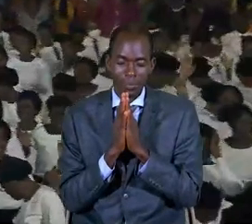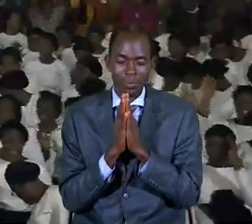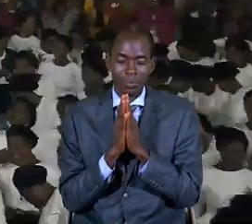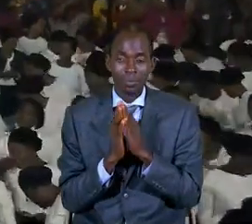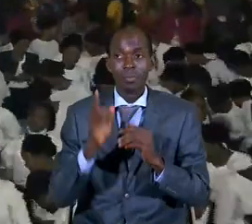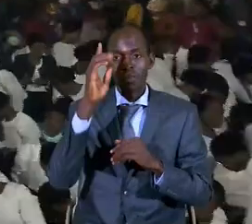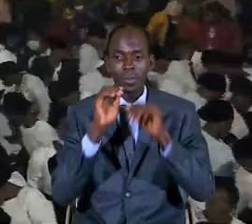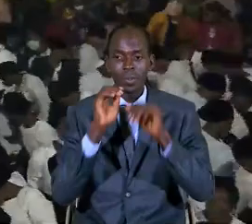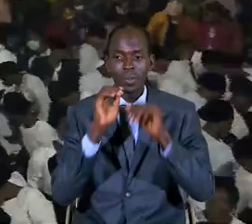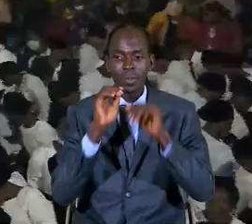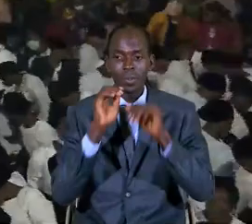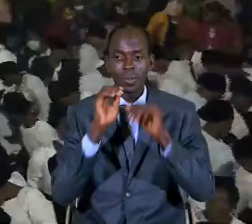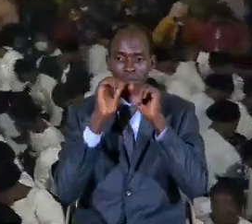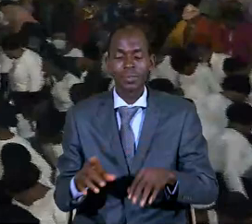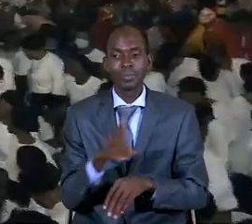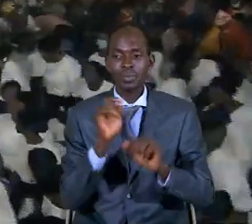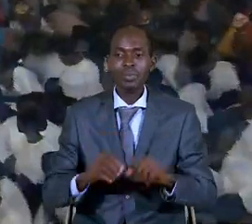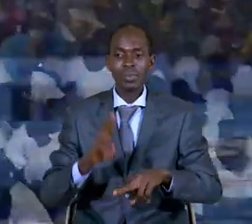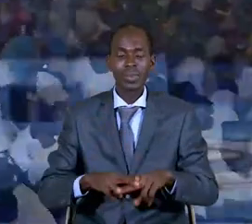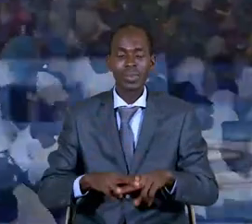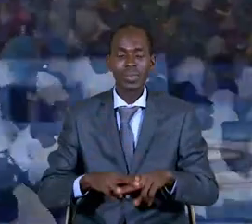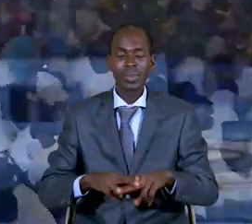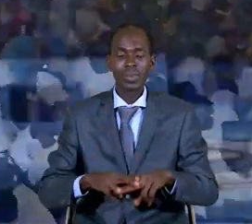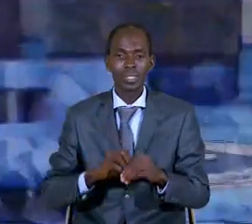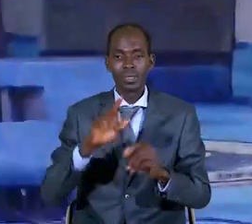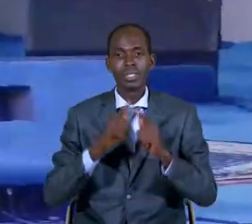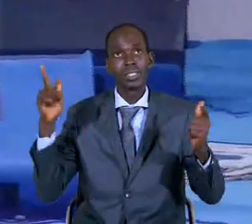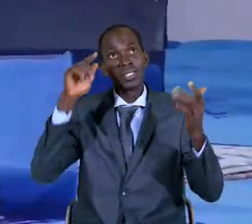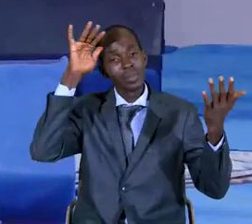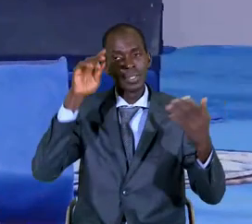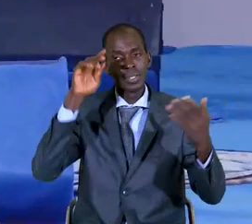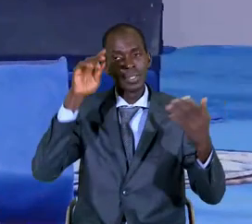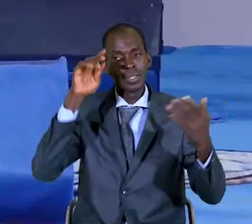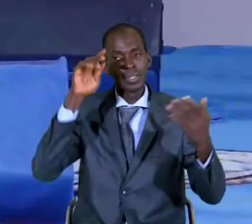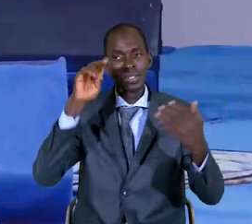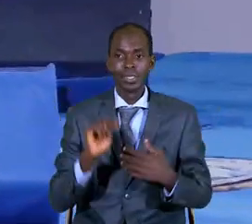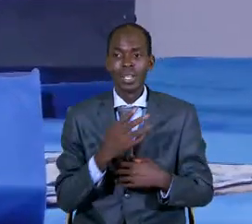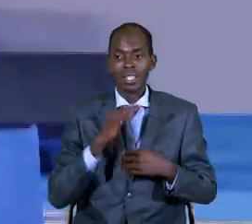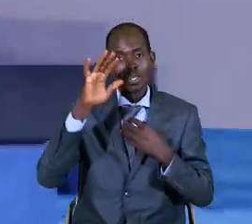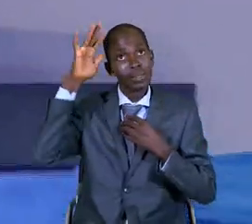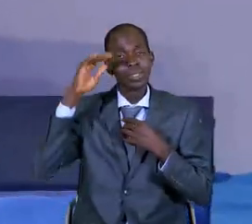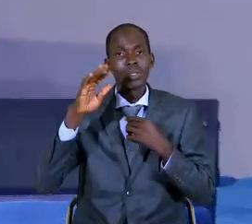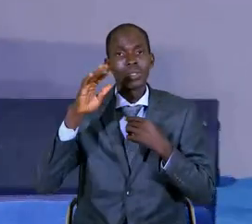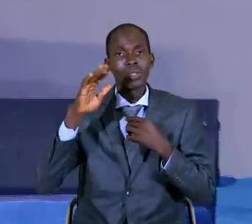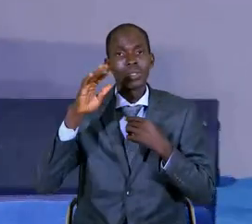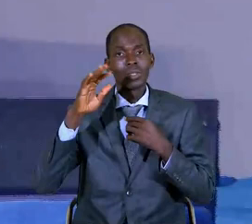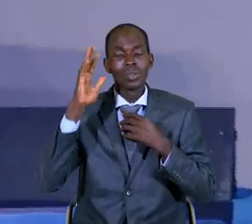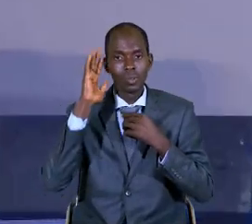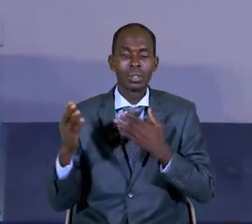God bless you. You can sit down in your great expectation, and your expectation will